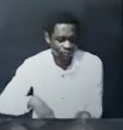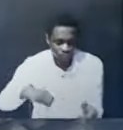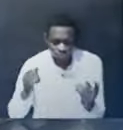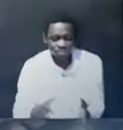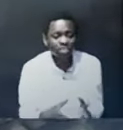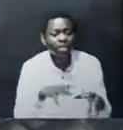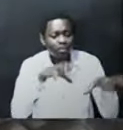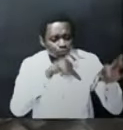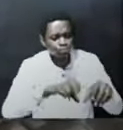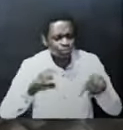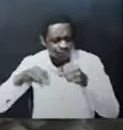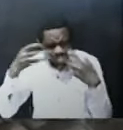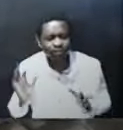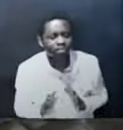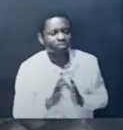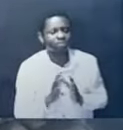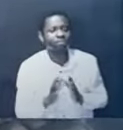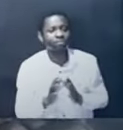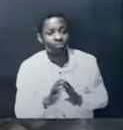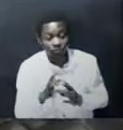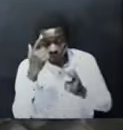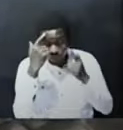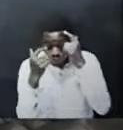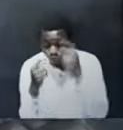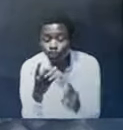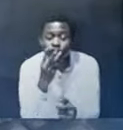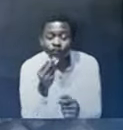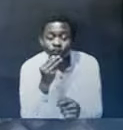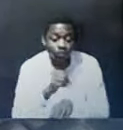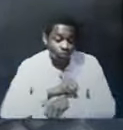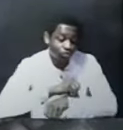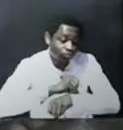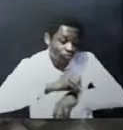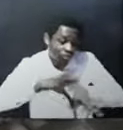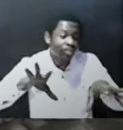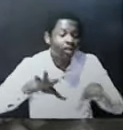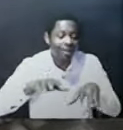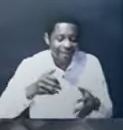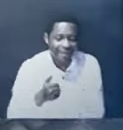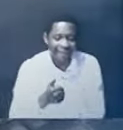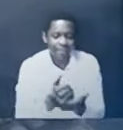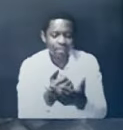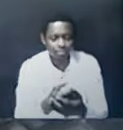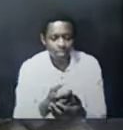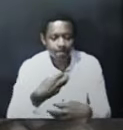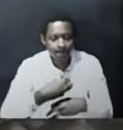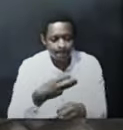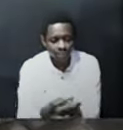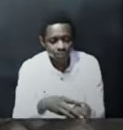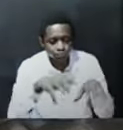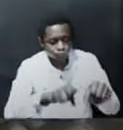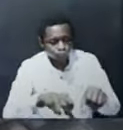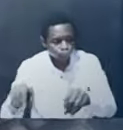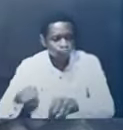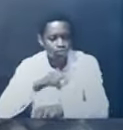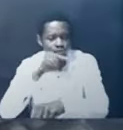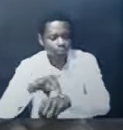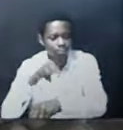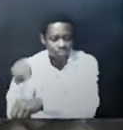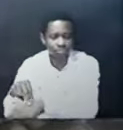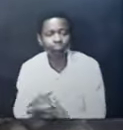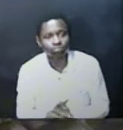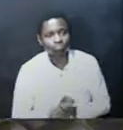e kanse senia ni pe a shiti a fas a sisu nina no be bibi e ni wabe kwa woni wo ni wanse nyan sun sun swa kese e